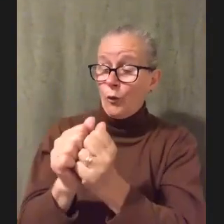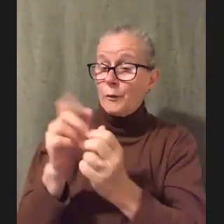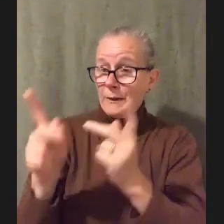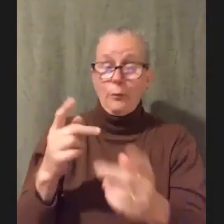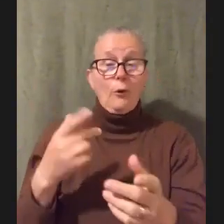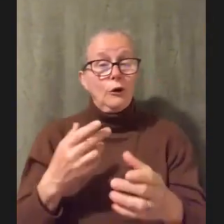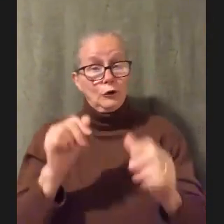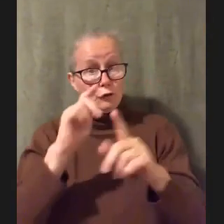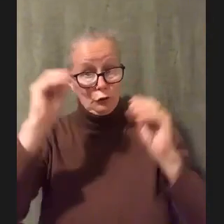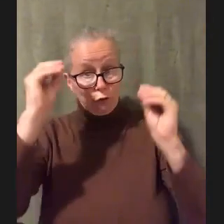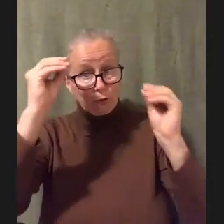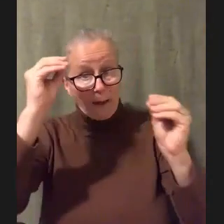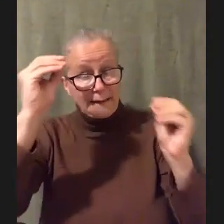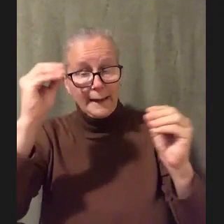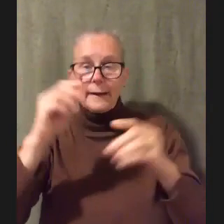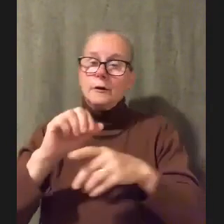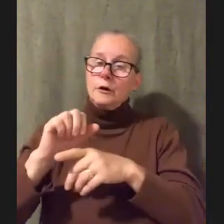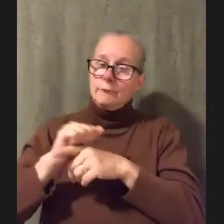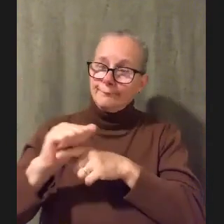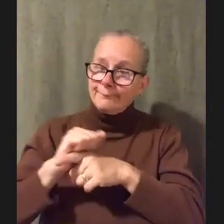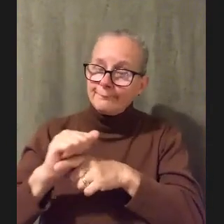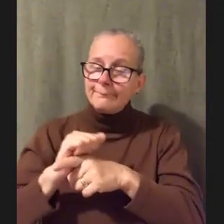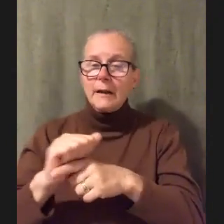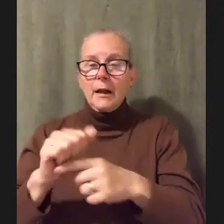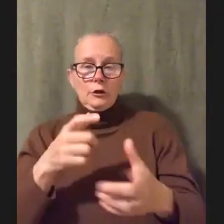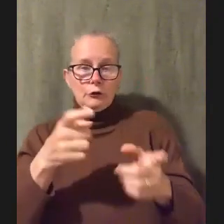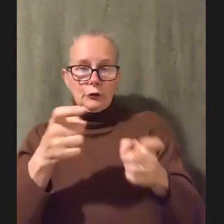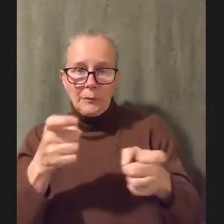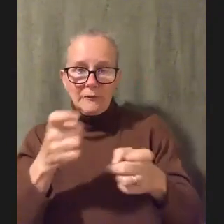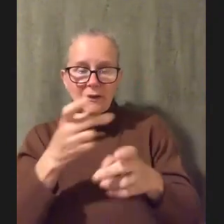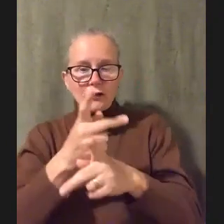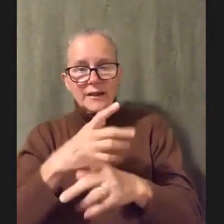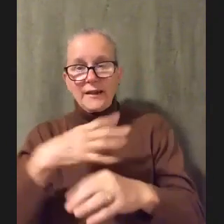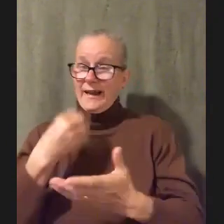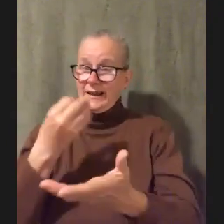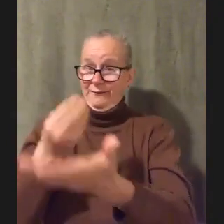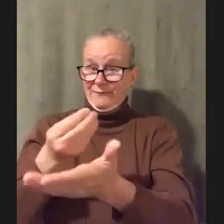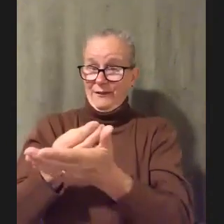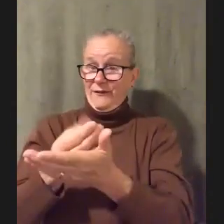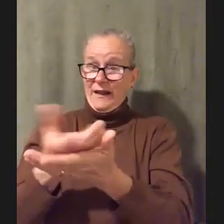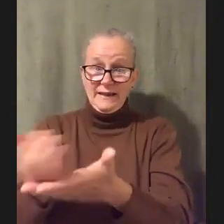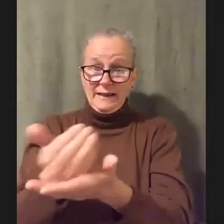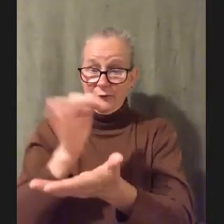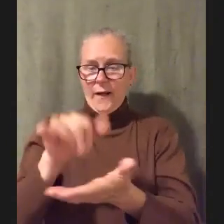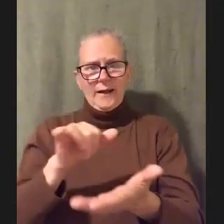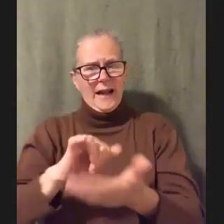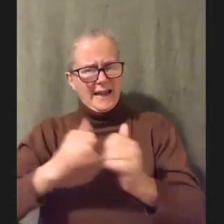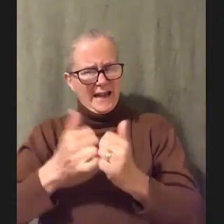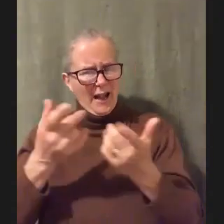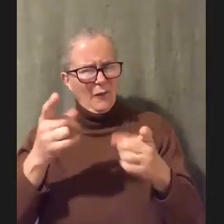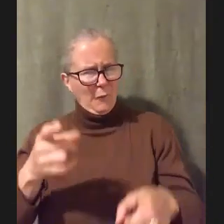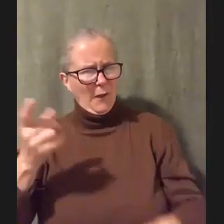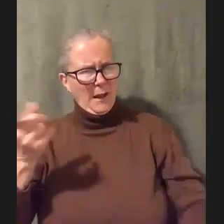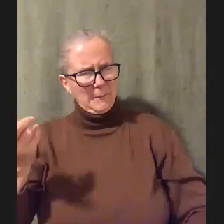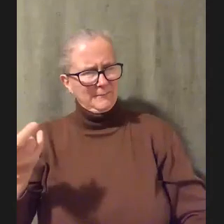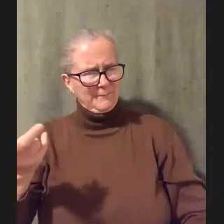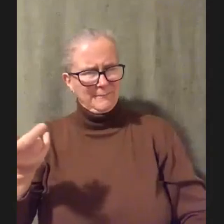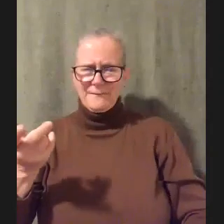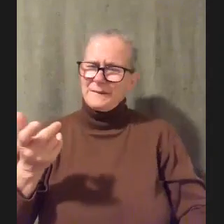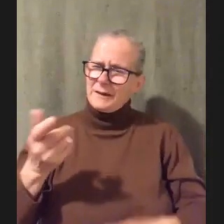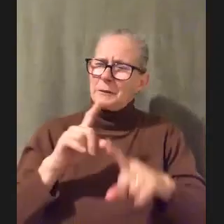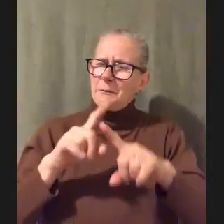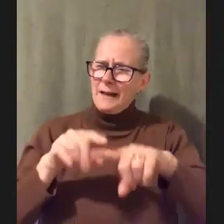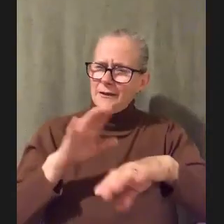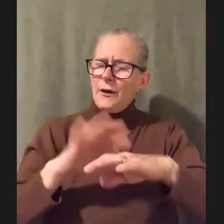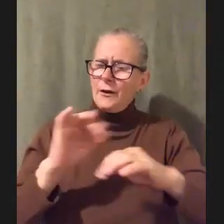management, supervision, and funding of additional staff. And how that's actually going to play out depends on